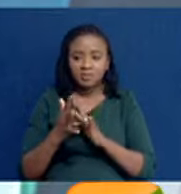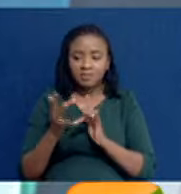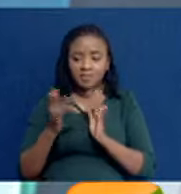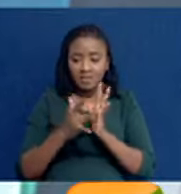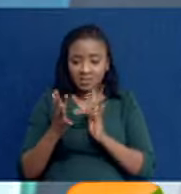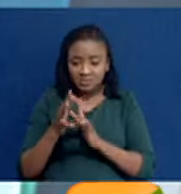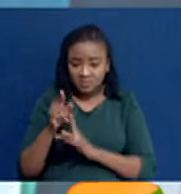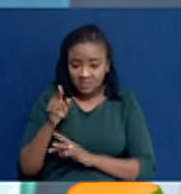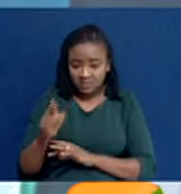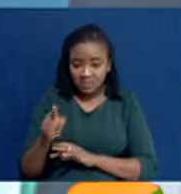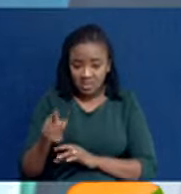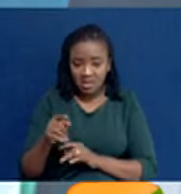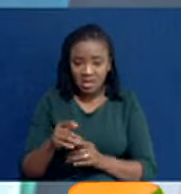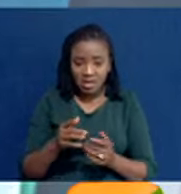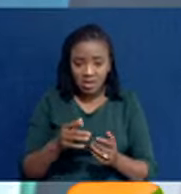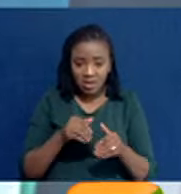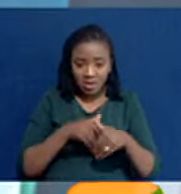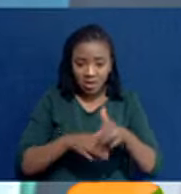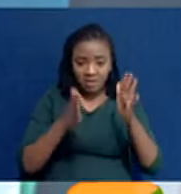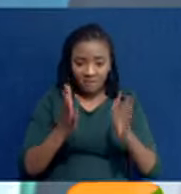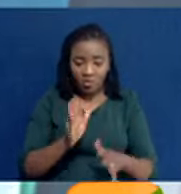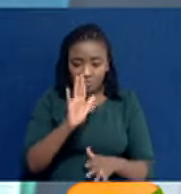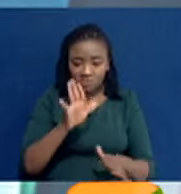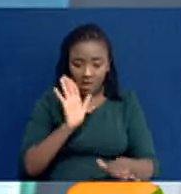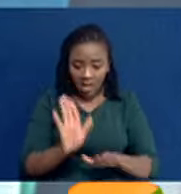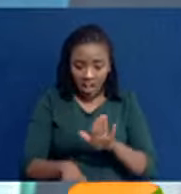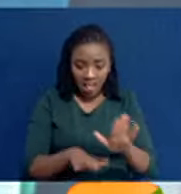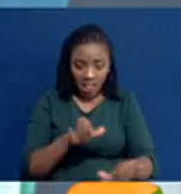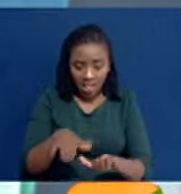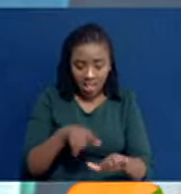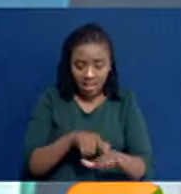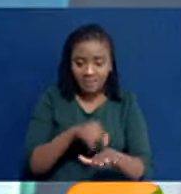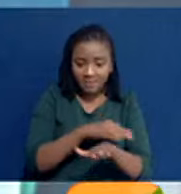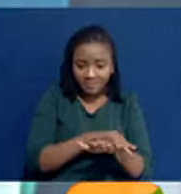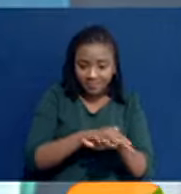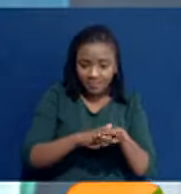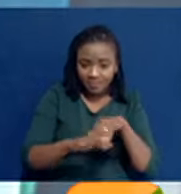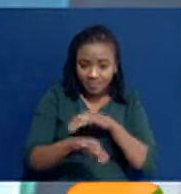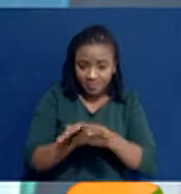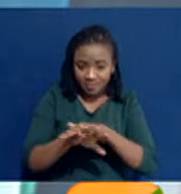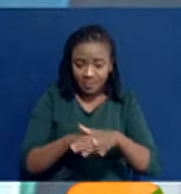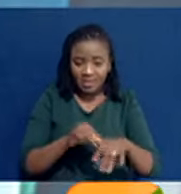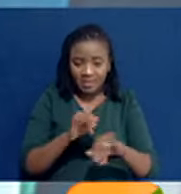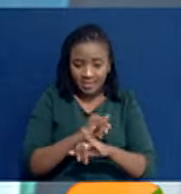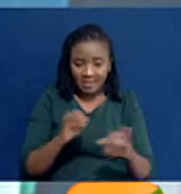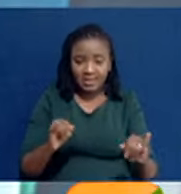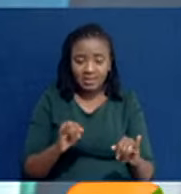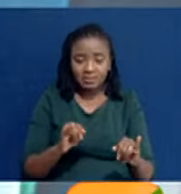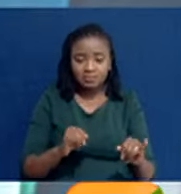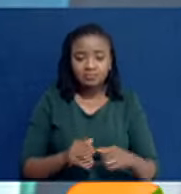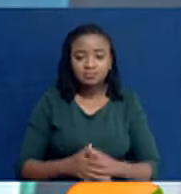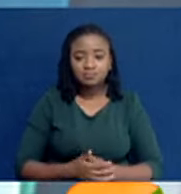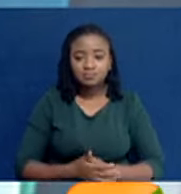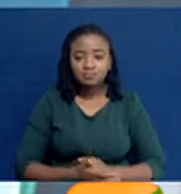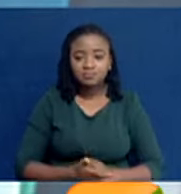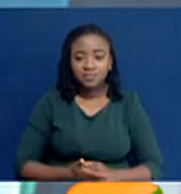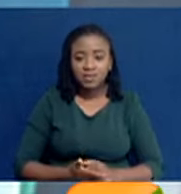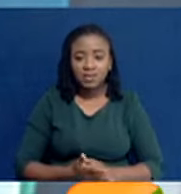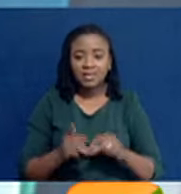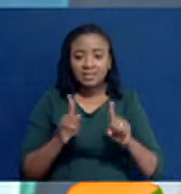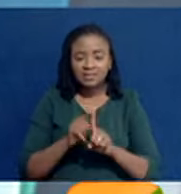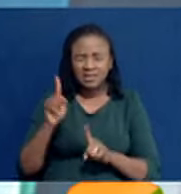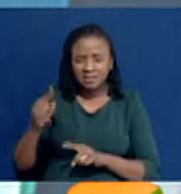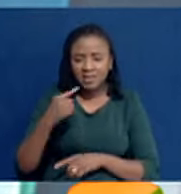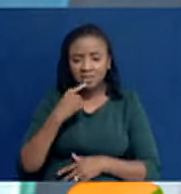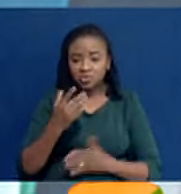his disciples' legs. And he told his disciples, the